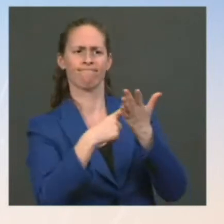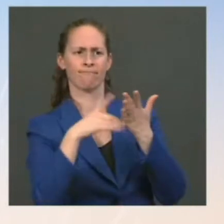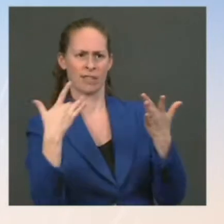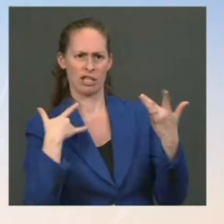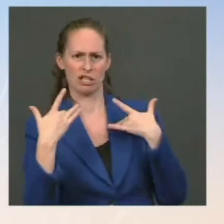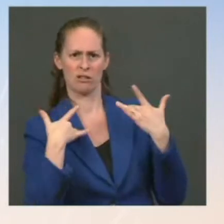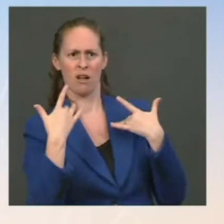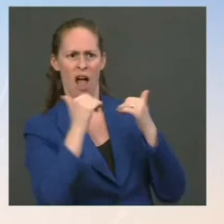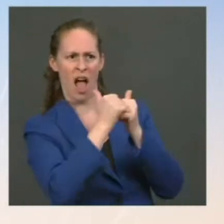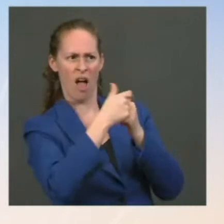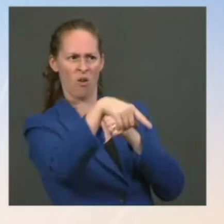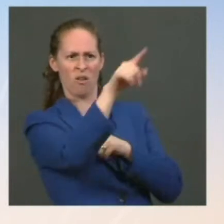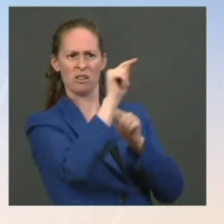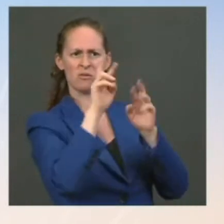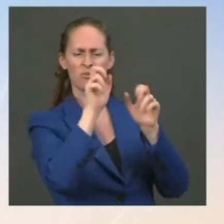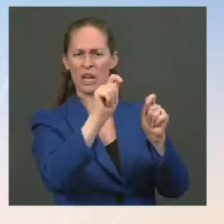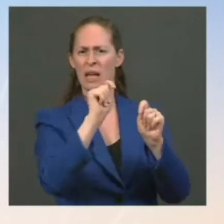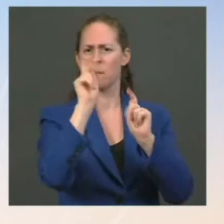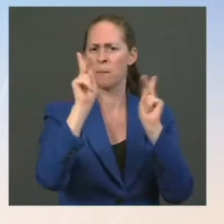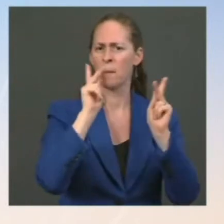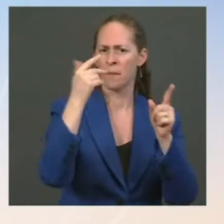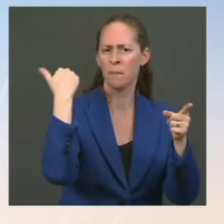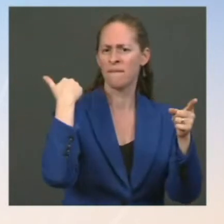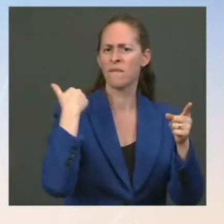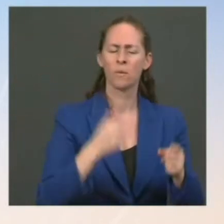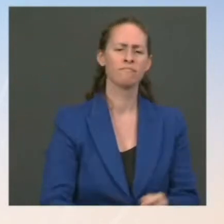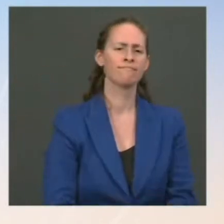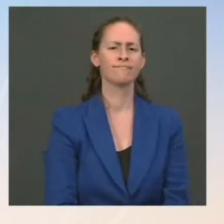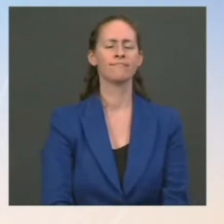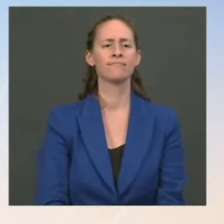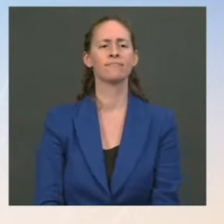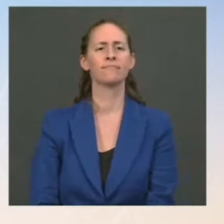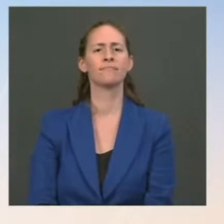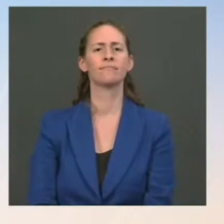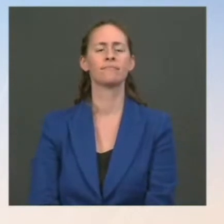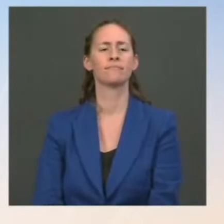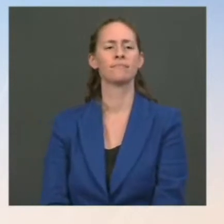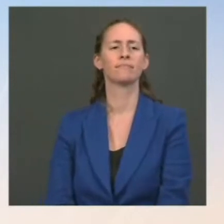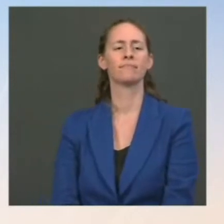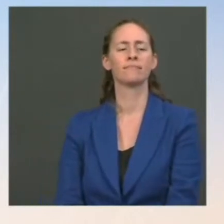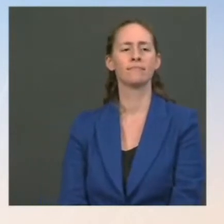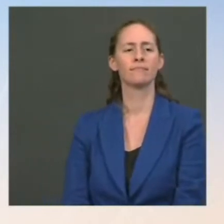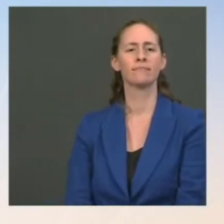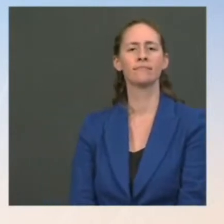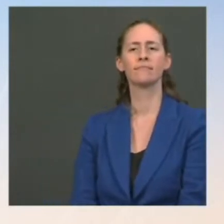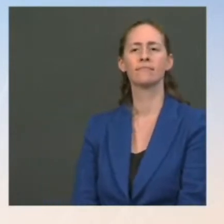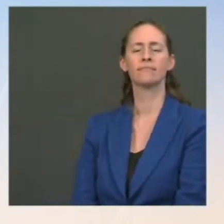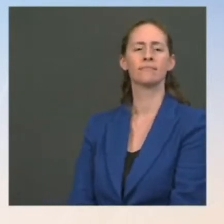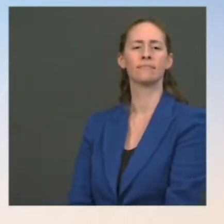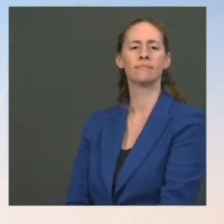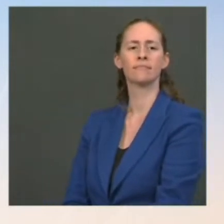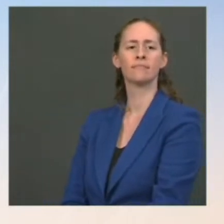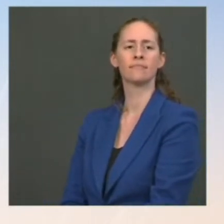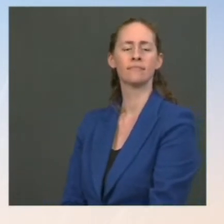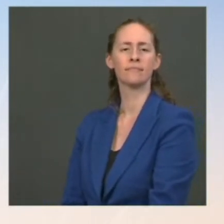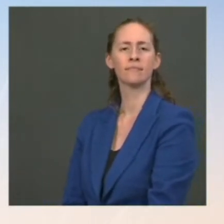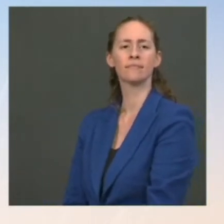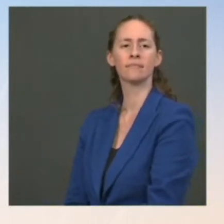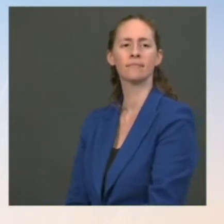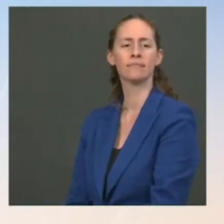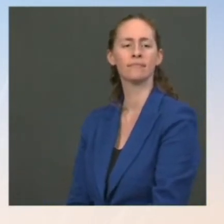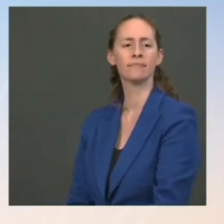legislation. You touched on this, but I'm wondering, the El Paso Times has walked back their claim that border agents were